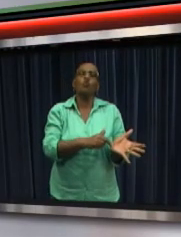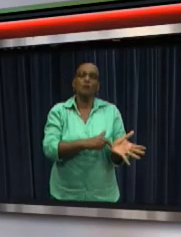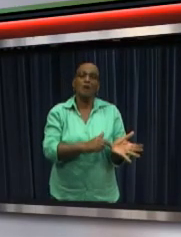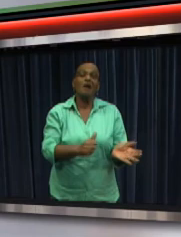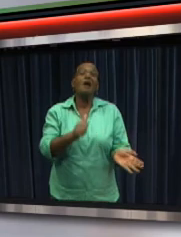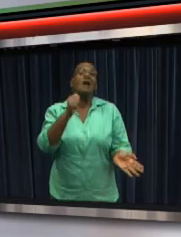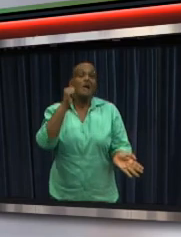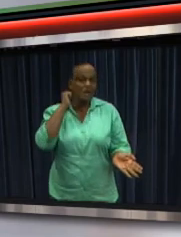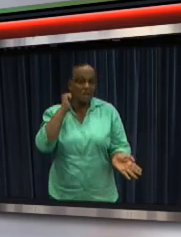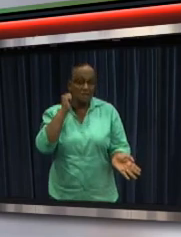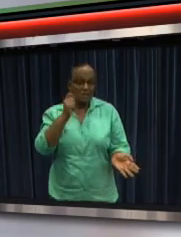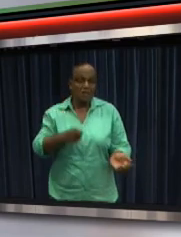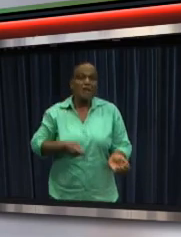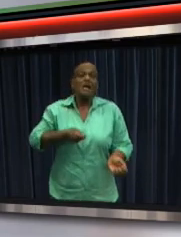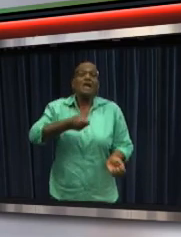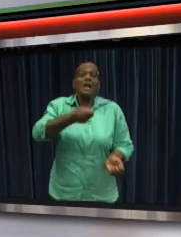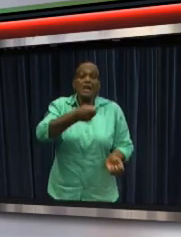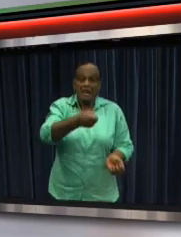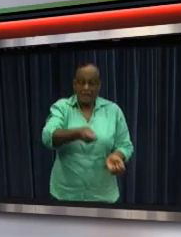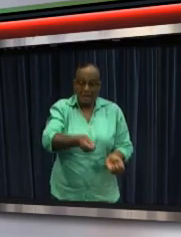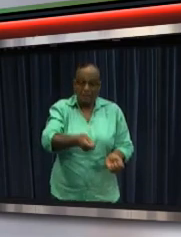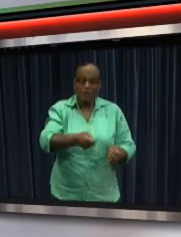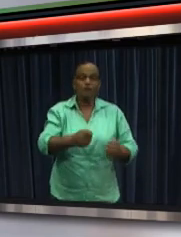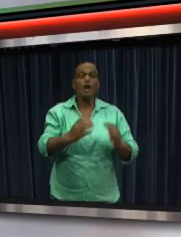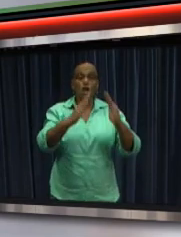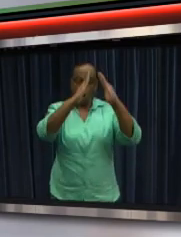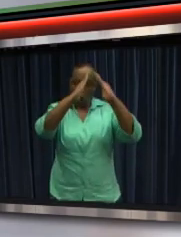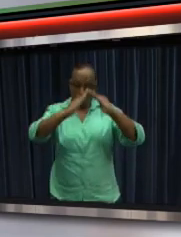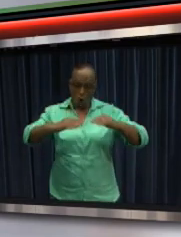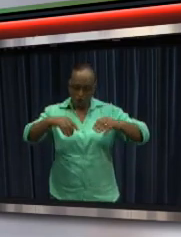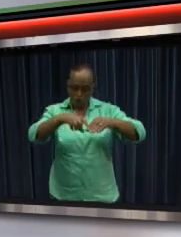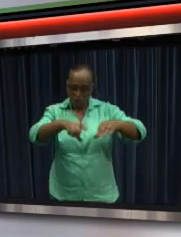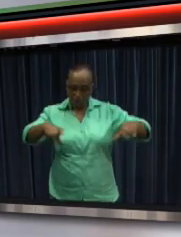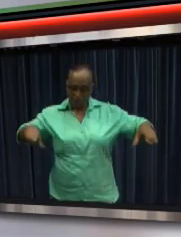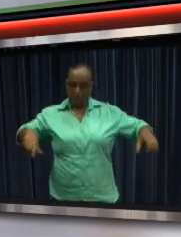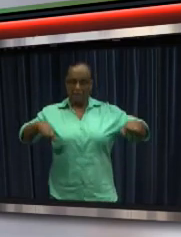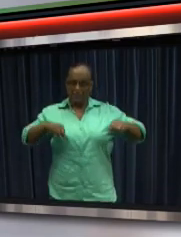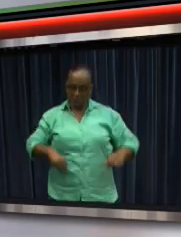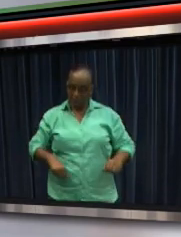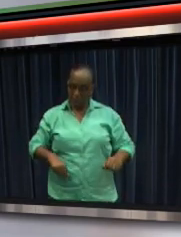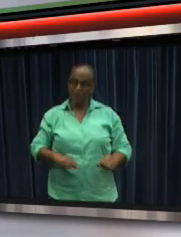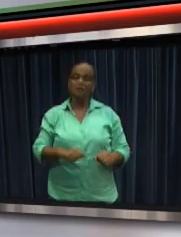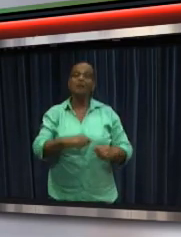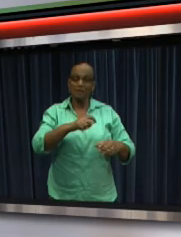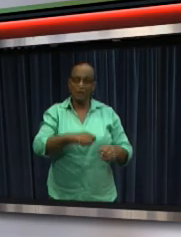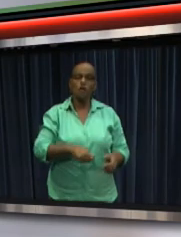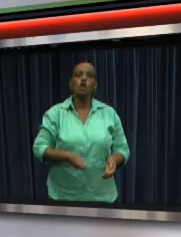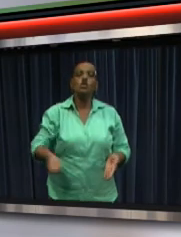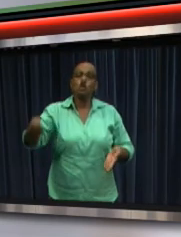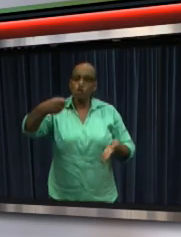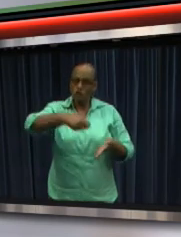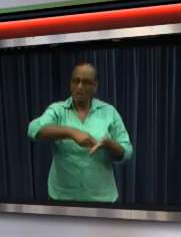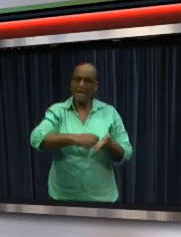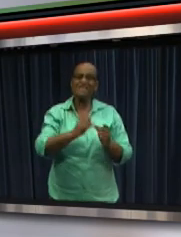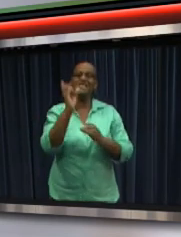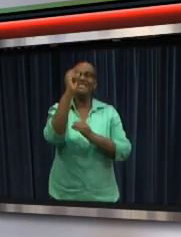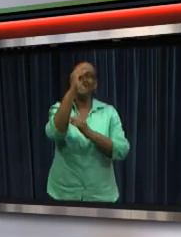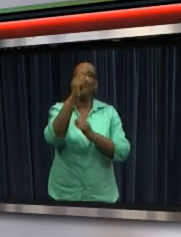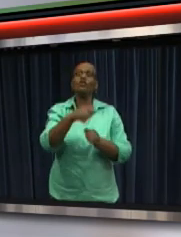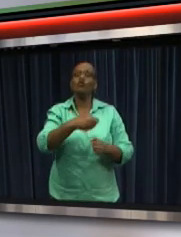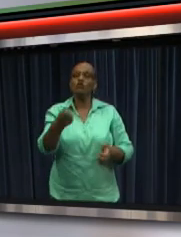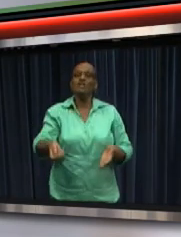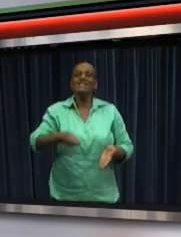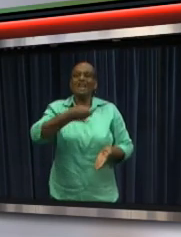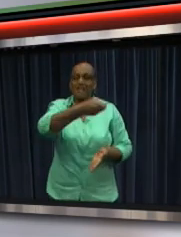modern techniques to feed his sheep in order to achieve a higher return. Here too, the Ministry of LVV